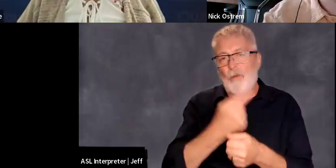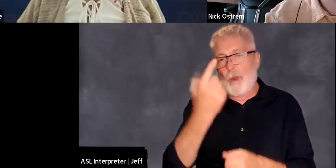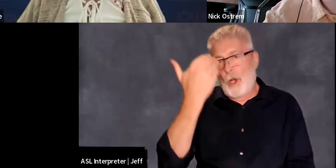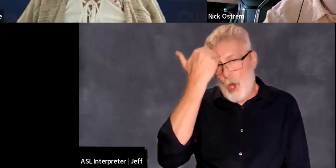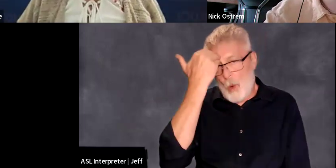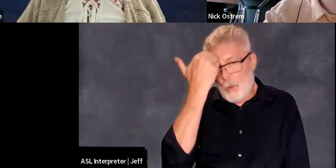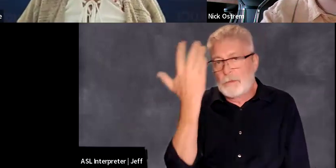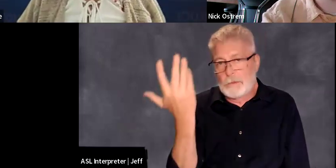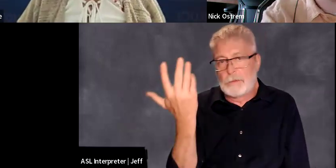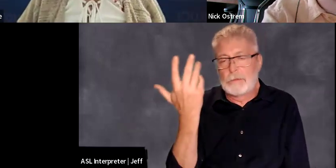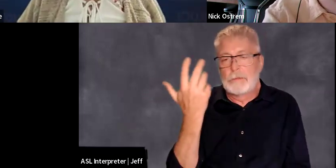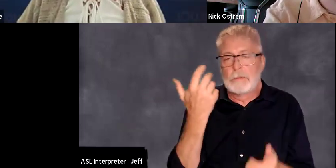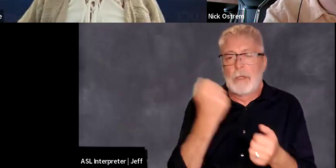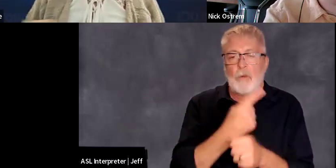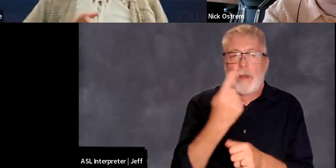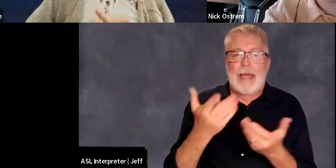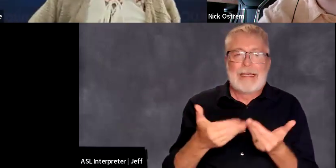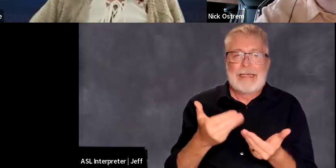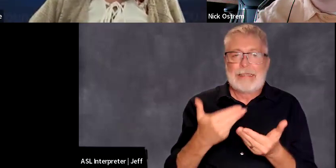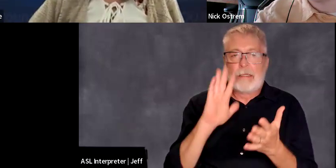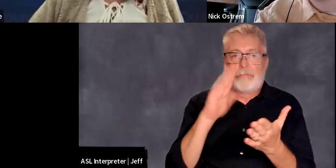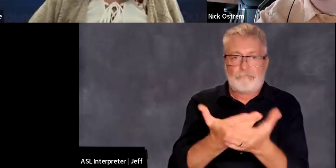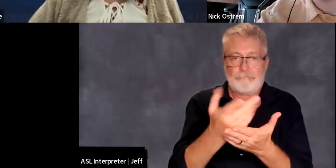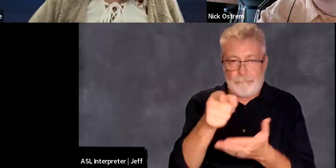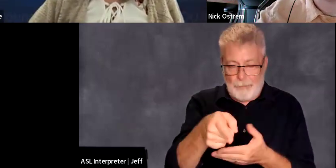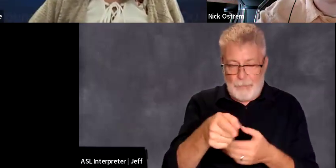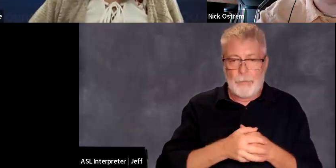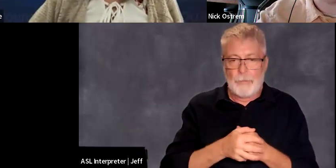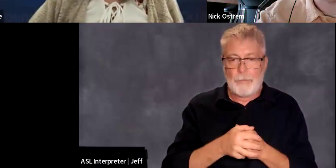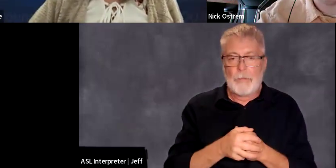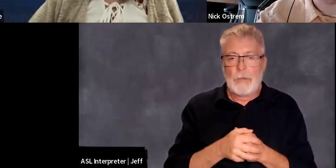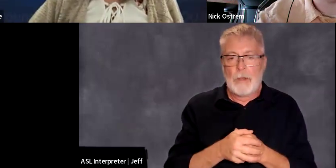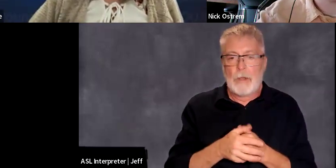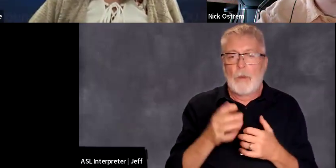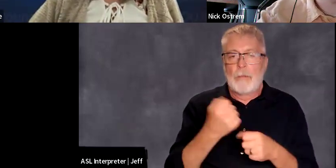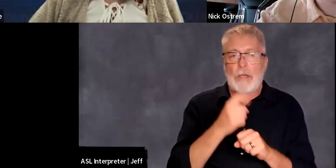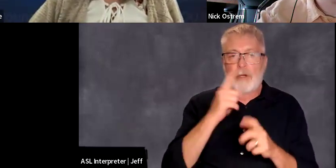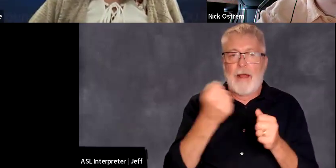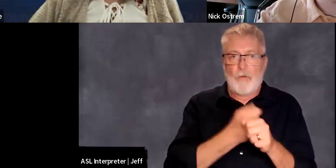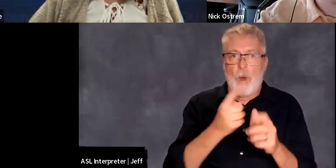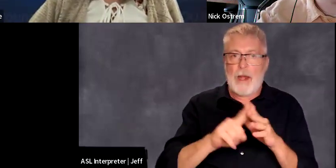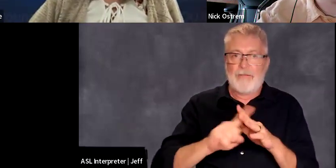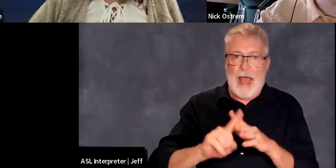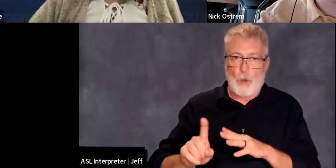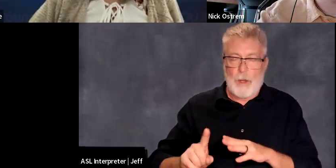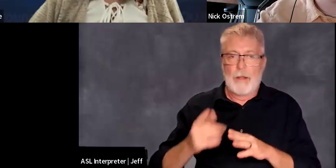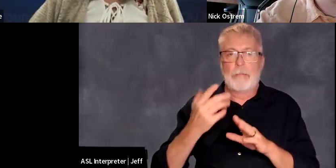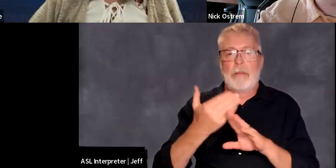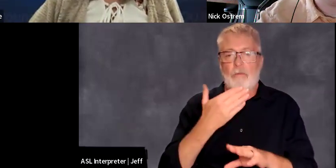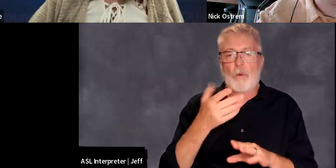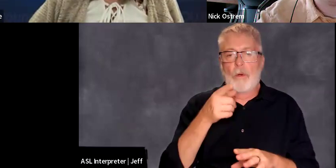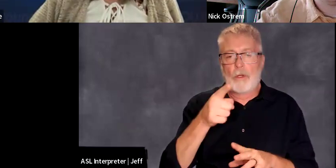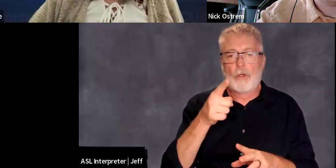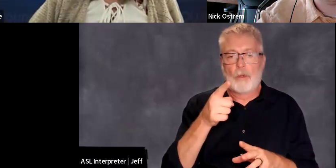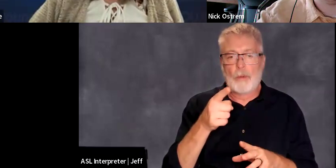everybody in the household is easily able to get to, because you want to make sure that everybody's evacuated from your home before you